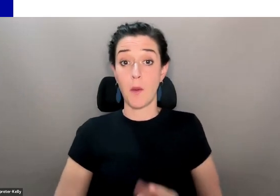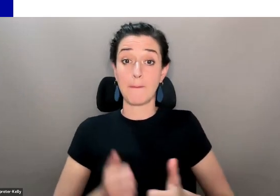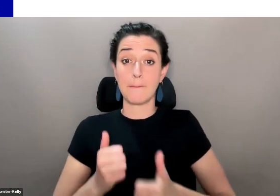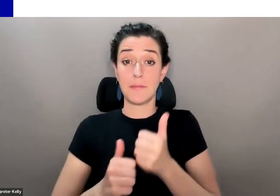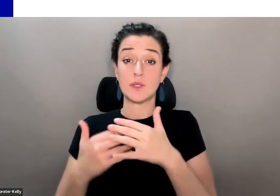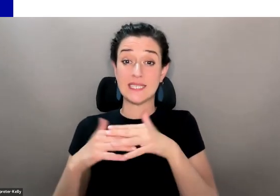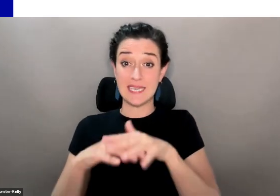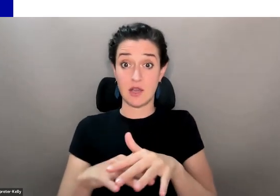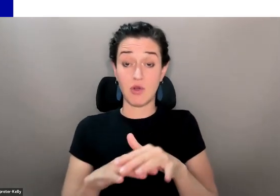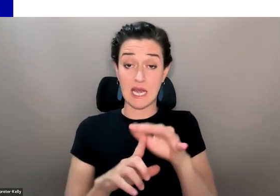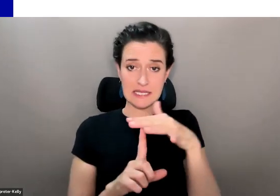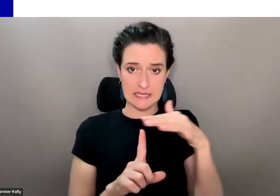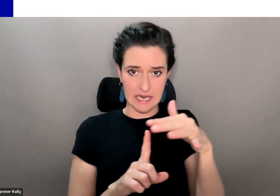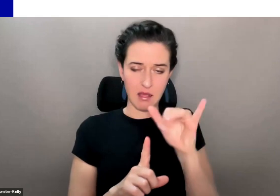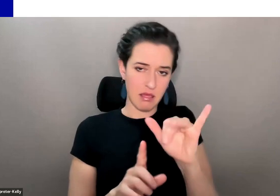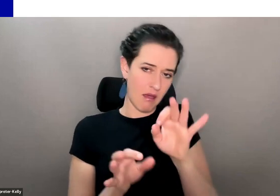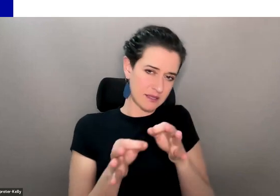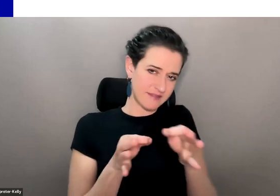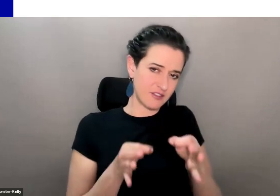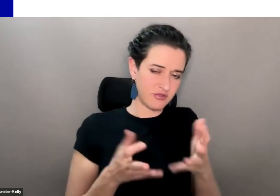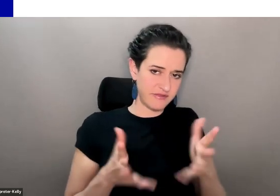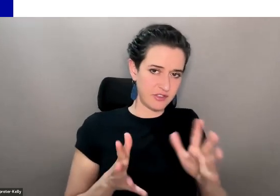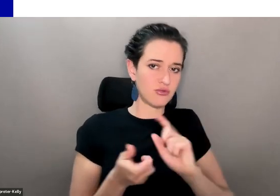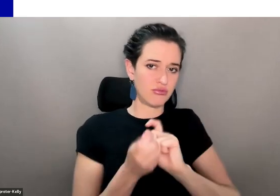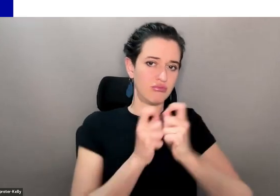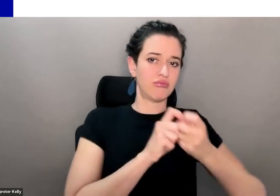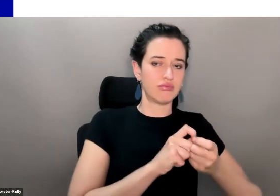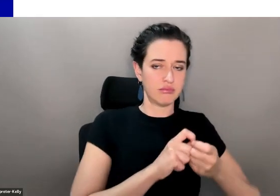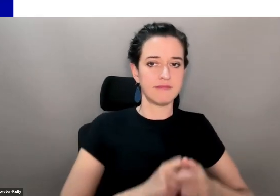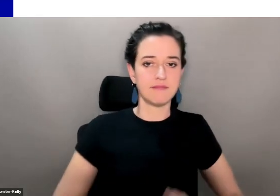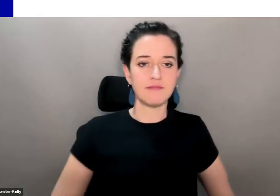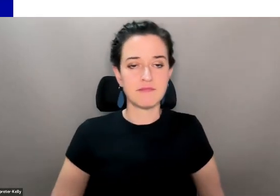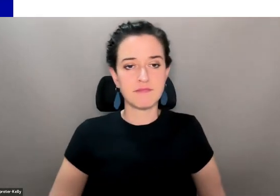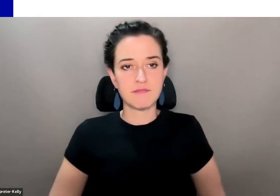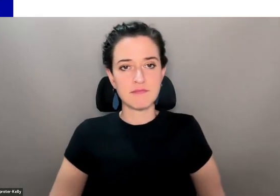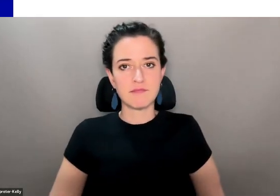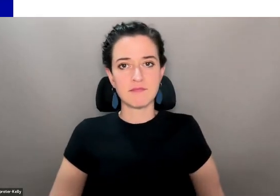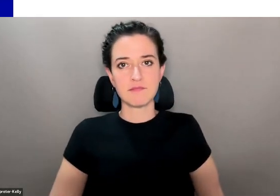the NPRM. Next slide, please.